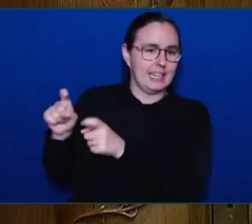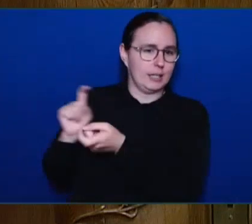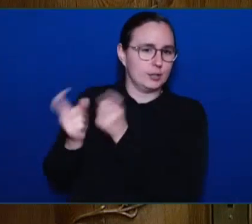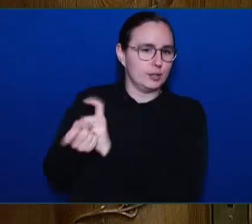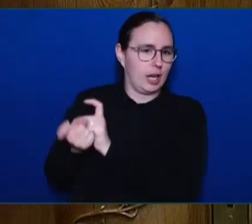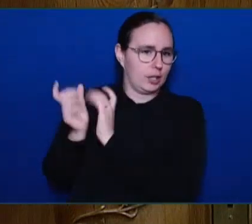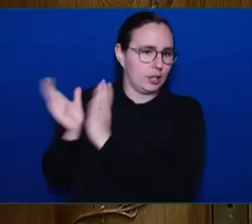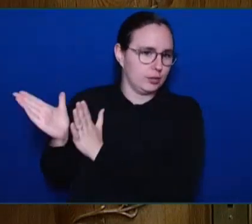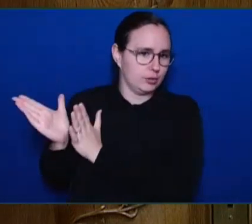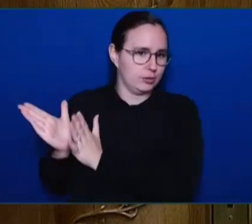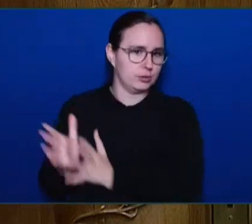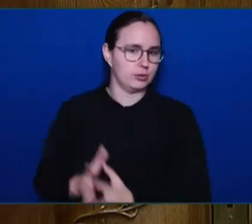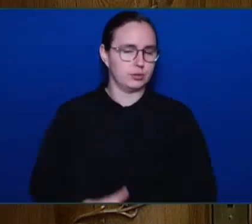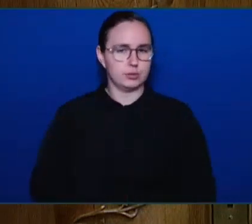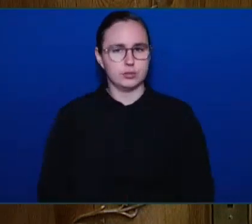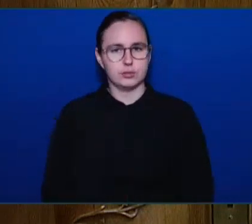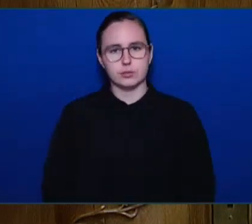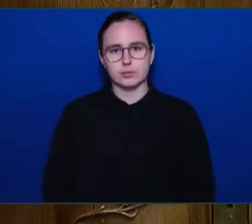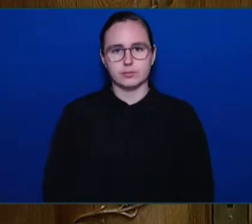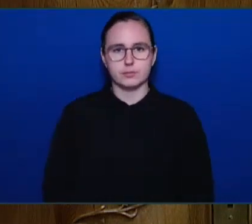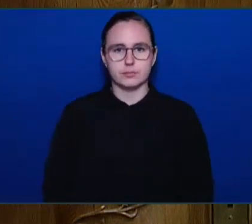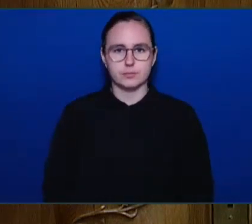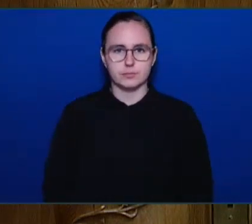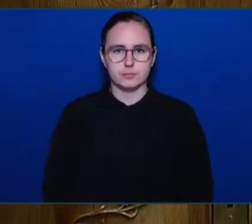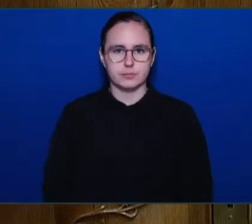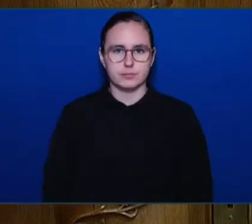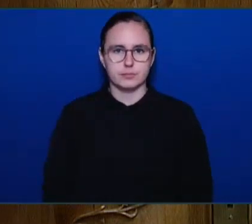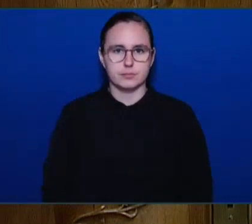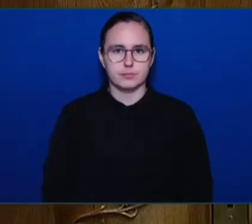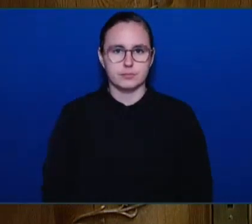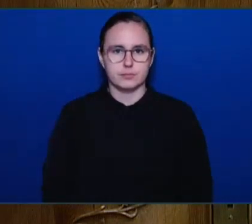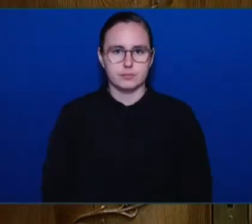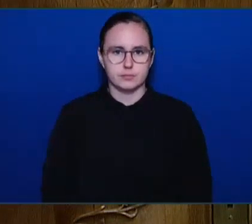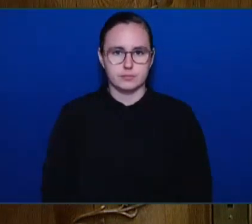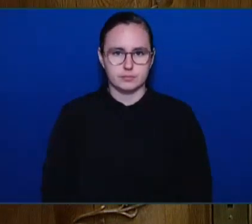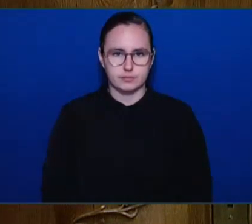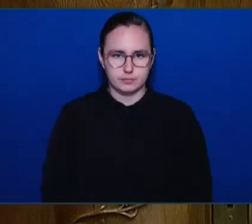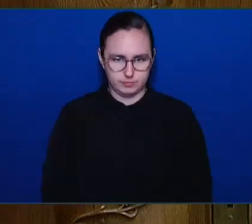The balanced question period.